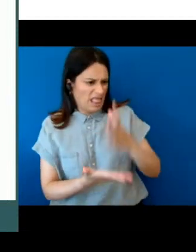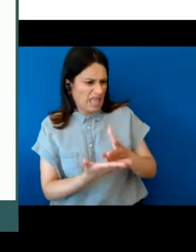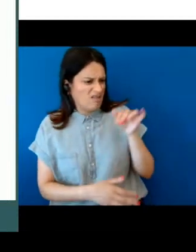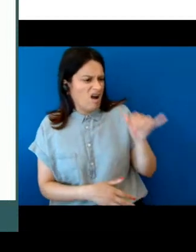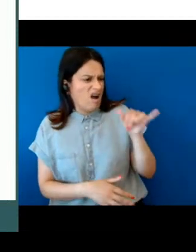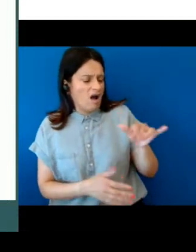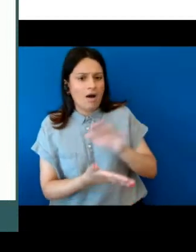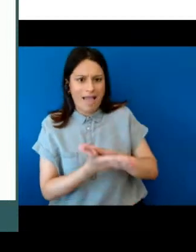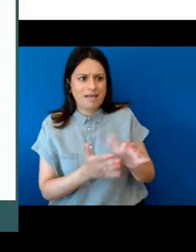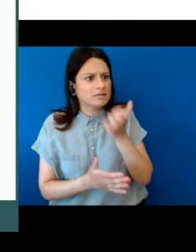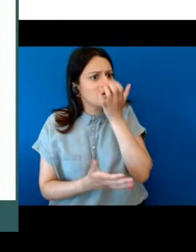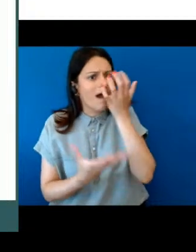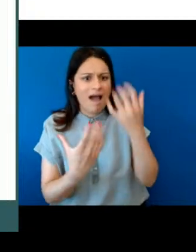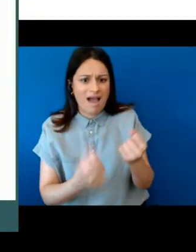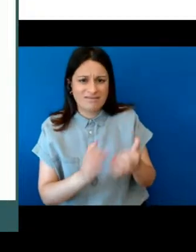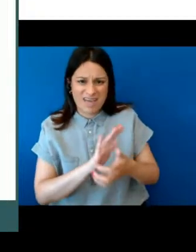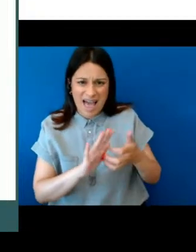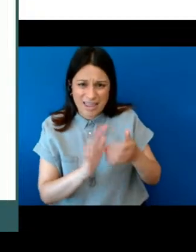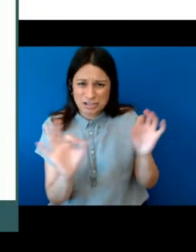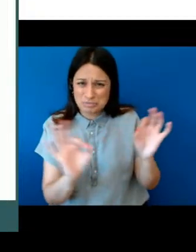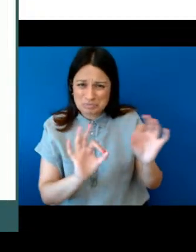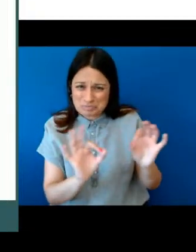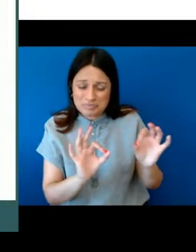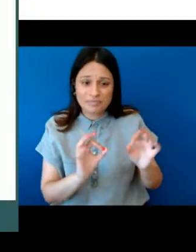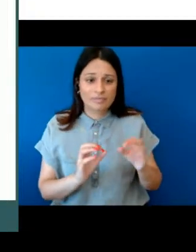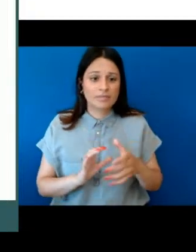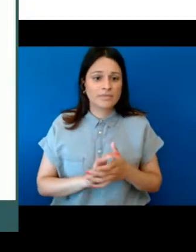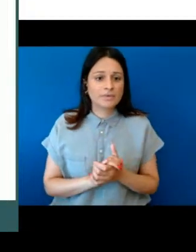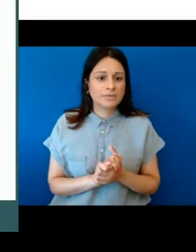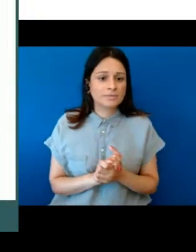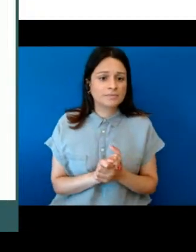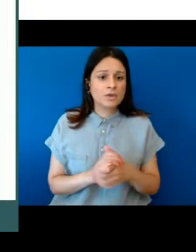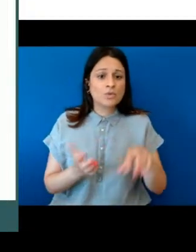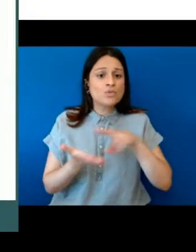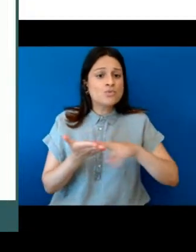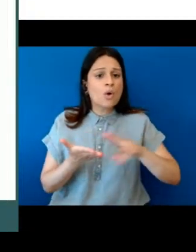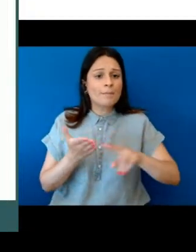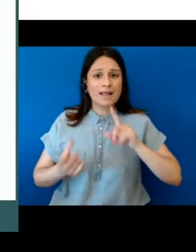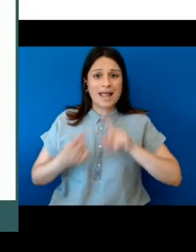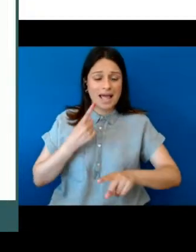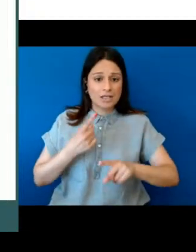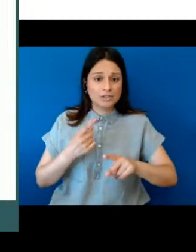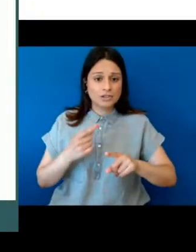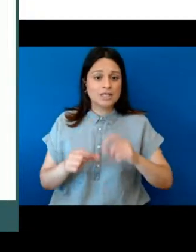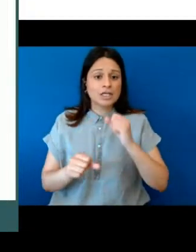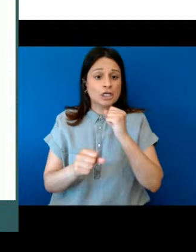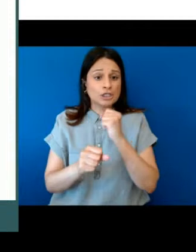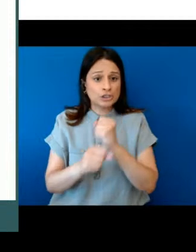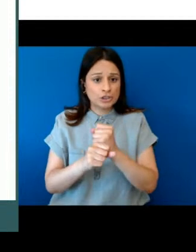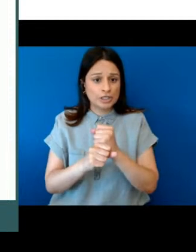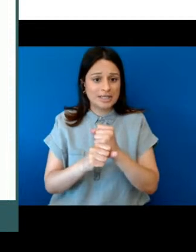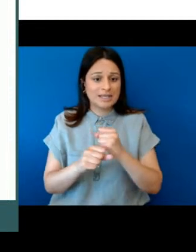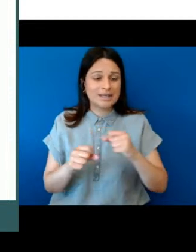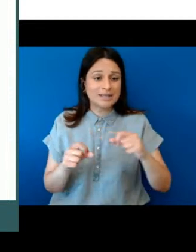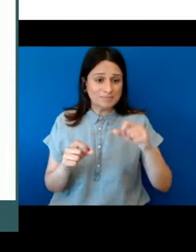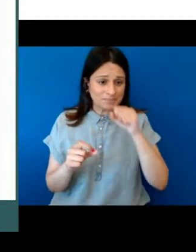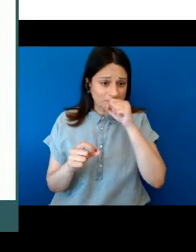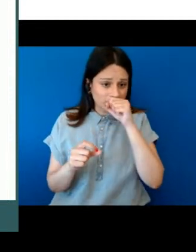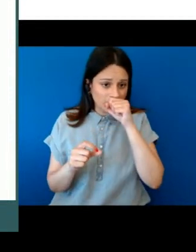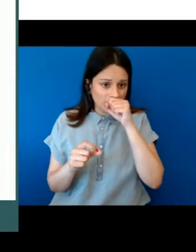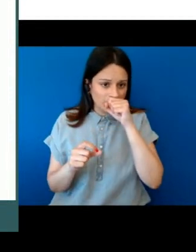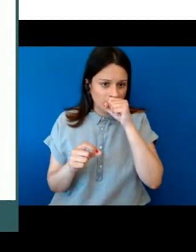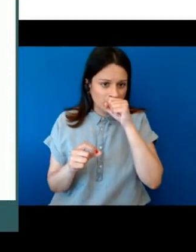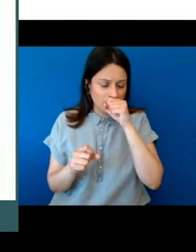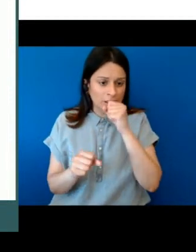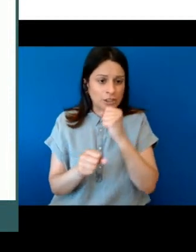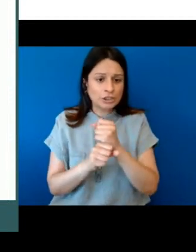condition. Now, oral allergy syndrome, due to PR10, will result in mild local itching of the mouth.